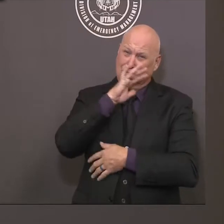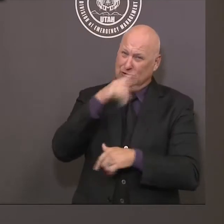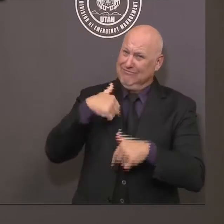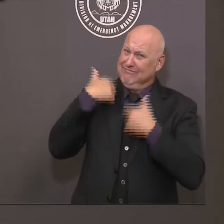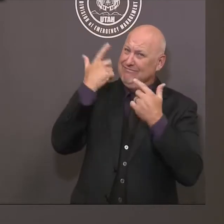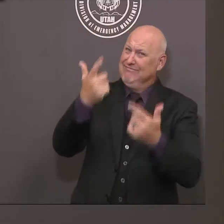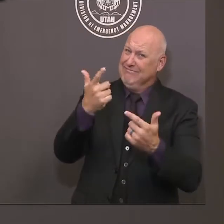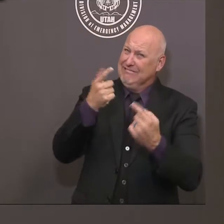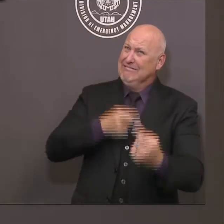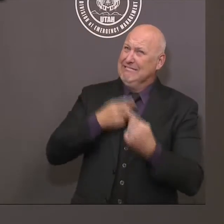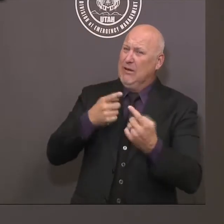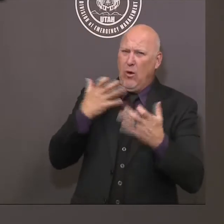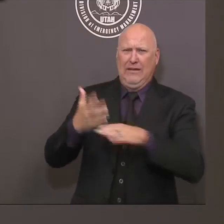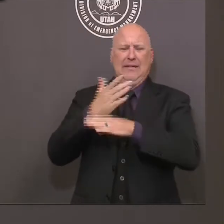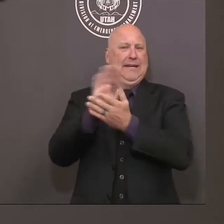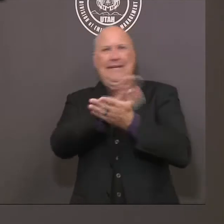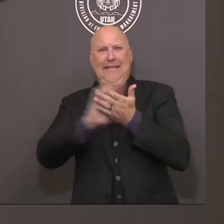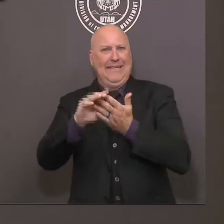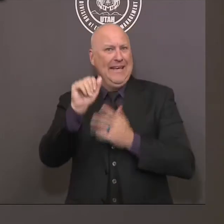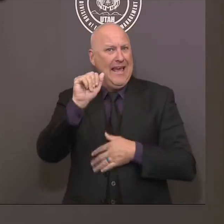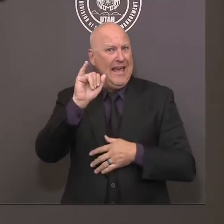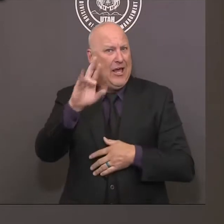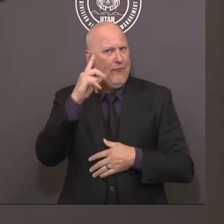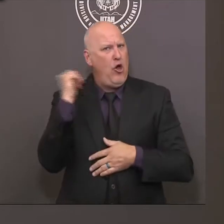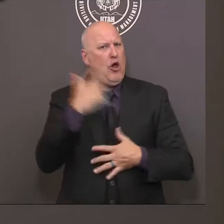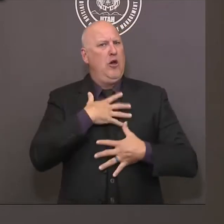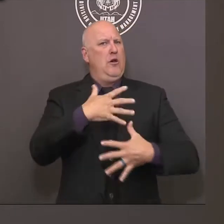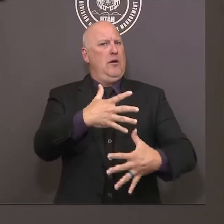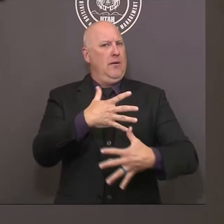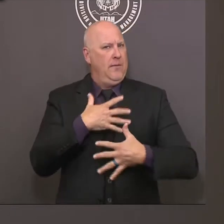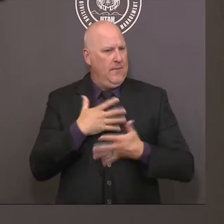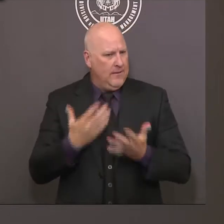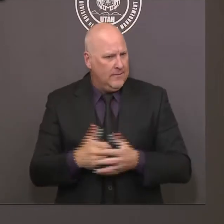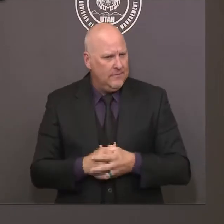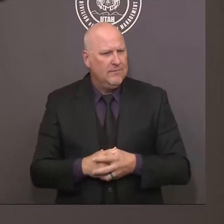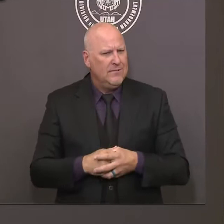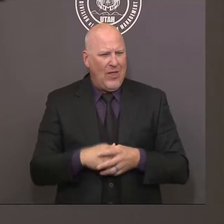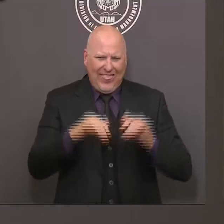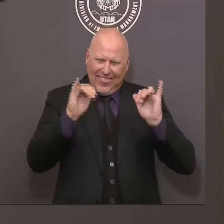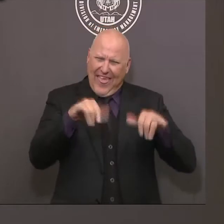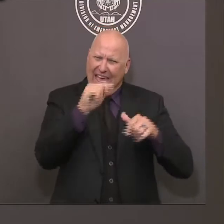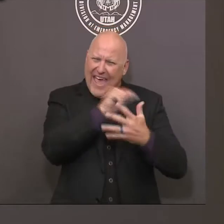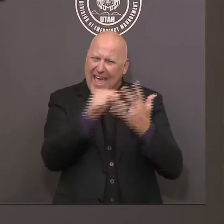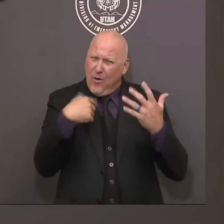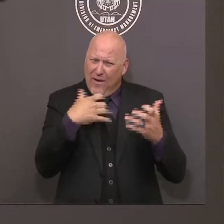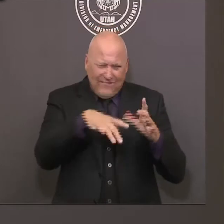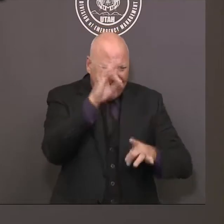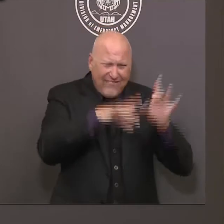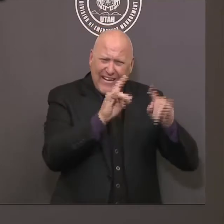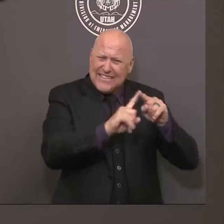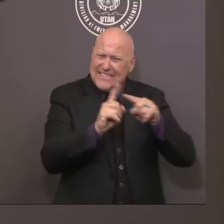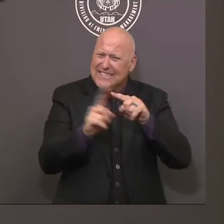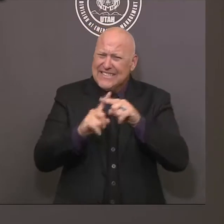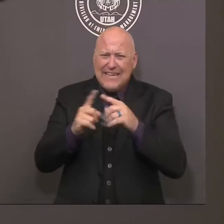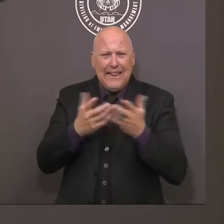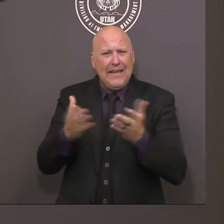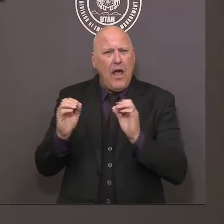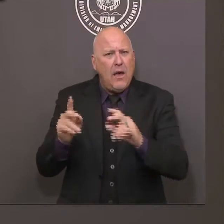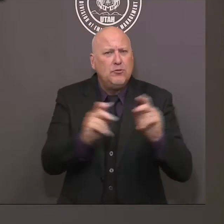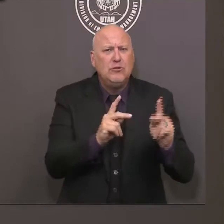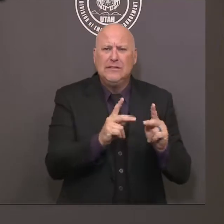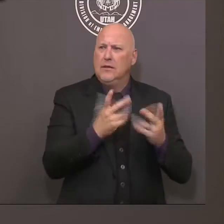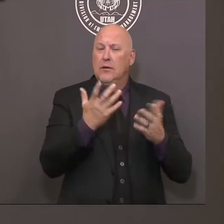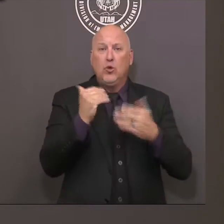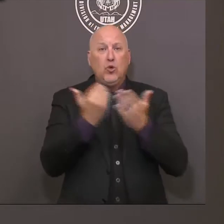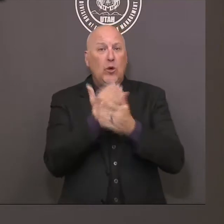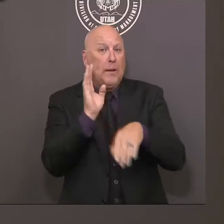our focus on economic inclusion, by adopting a key sector strategy that's aligned with these megatrends and reimagining our